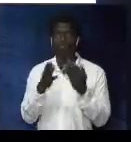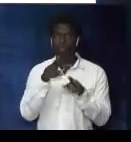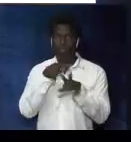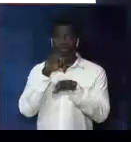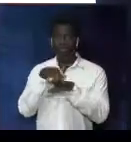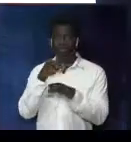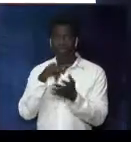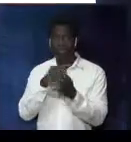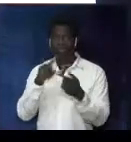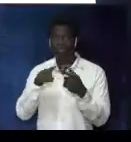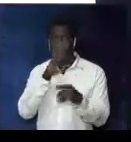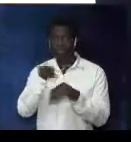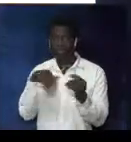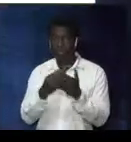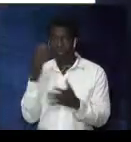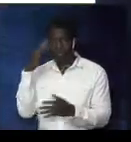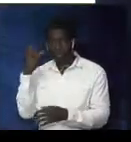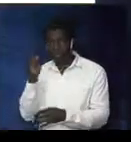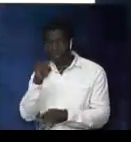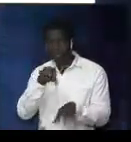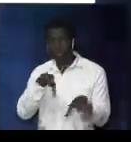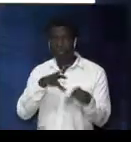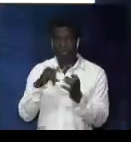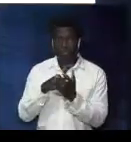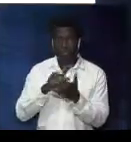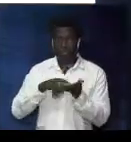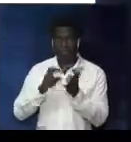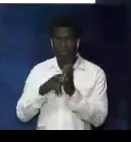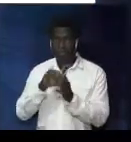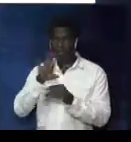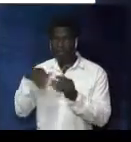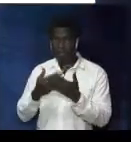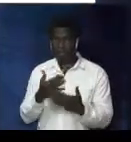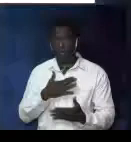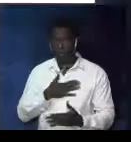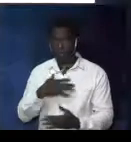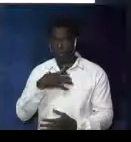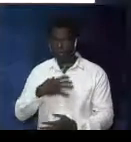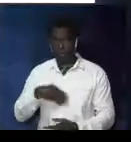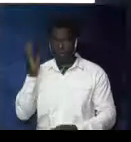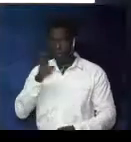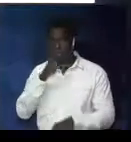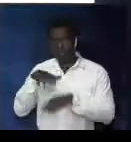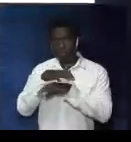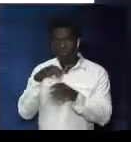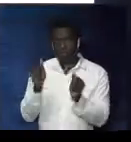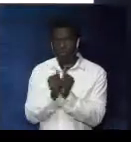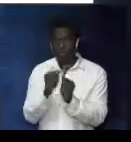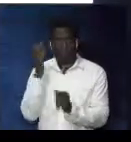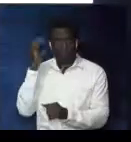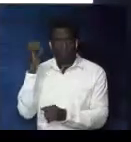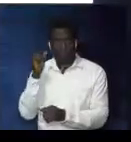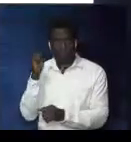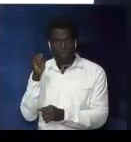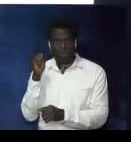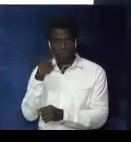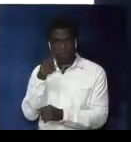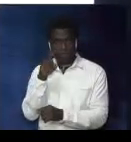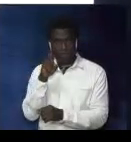You might look at it, to be all ears. Does it mean all my body should be covered with ears?